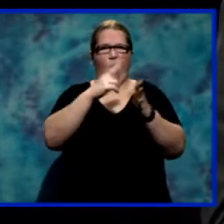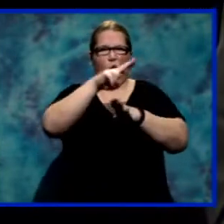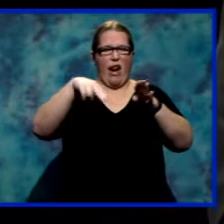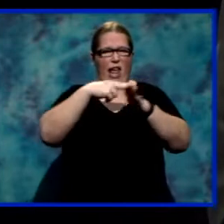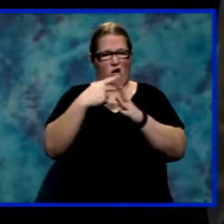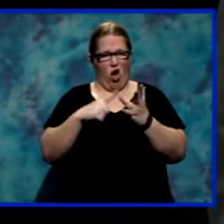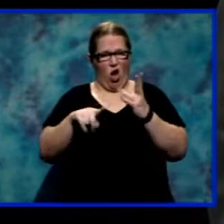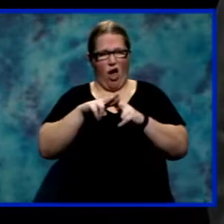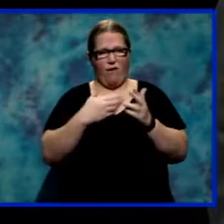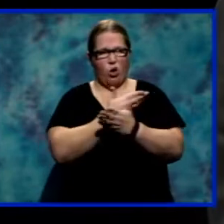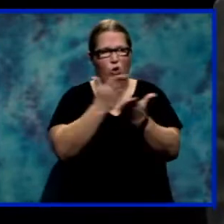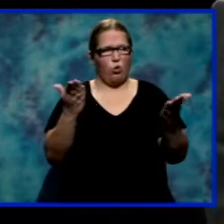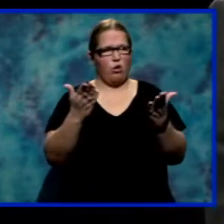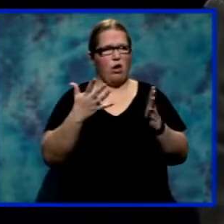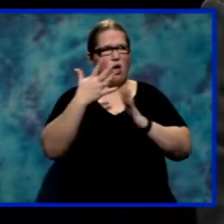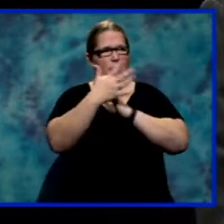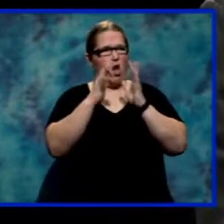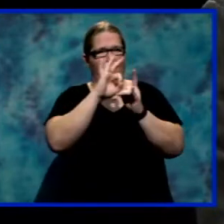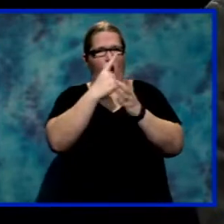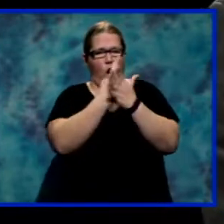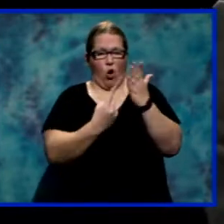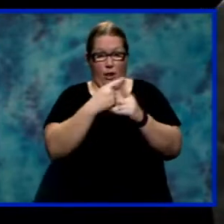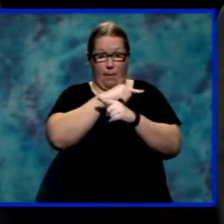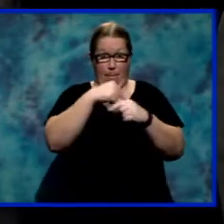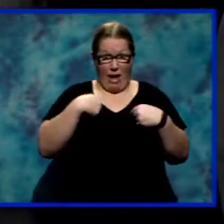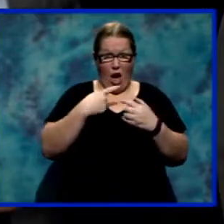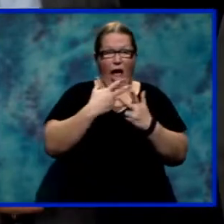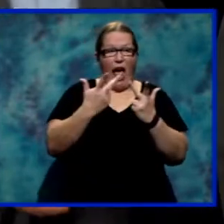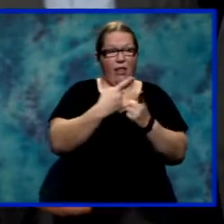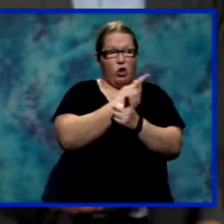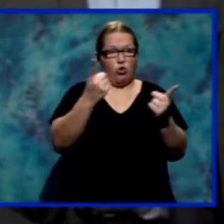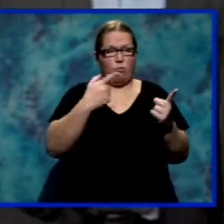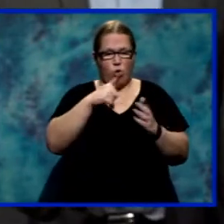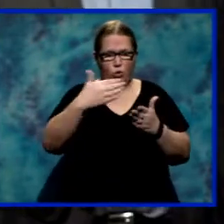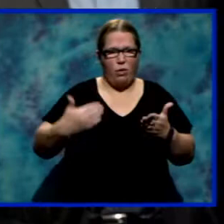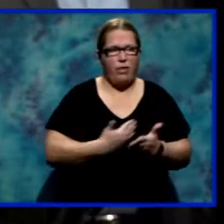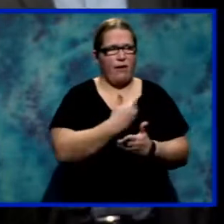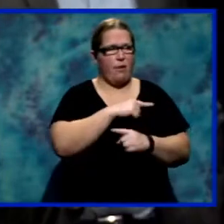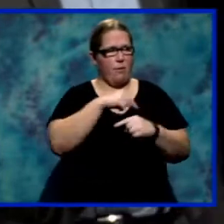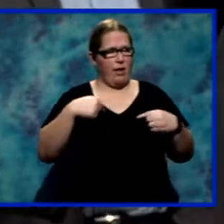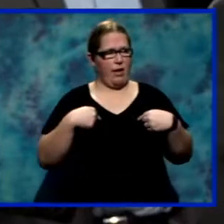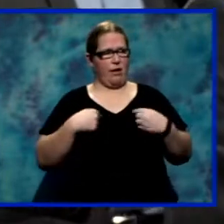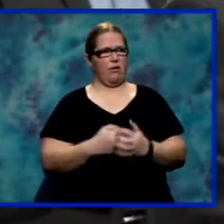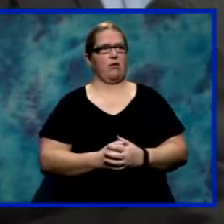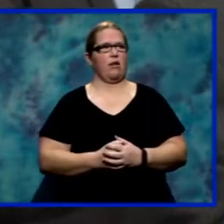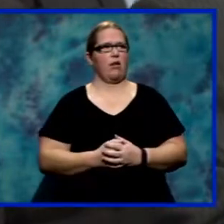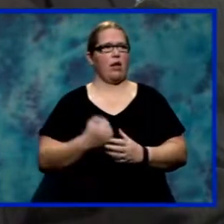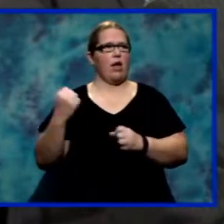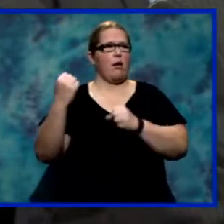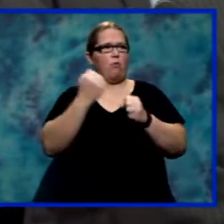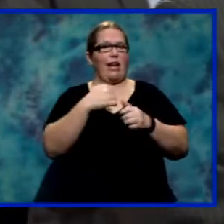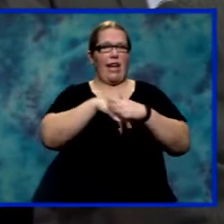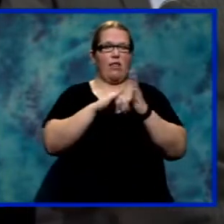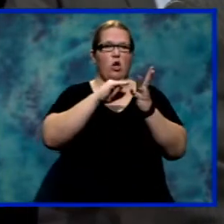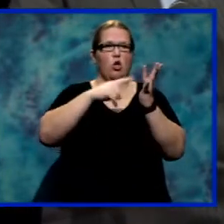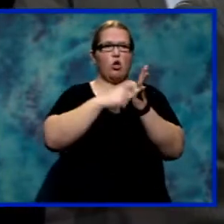you. It means not only me, but others too, because you are robbing me. Bring the whole tithe into the